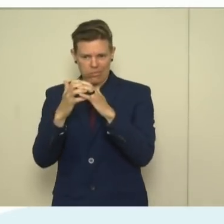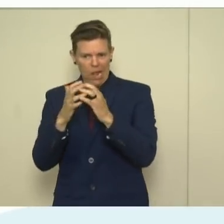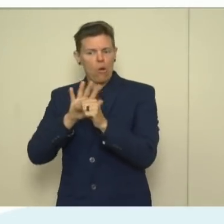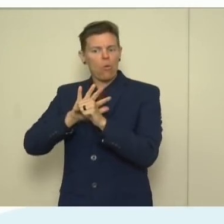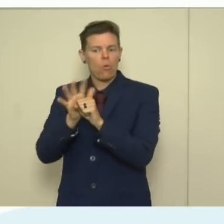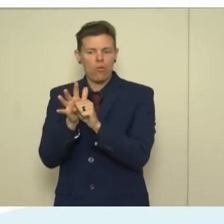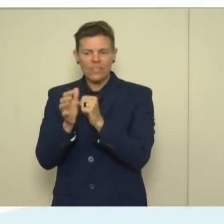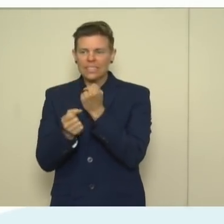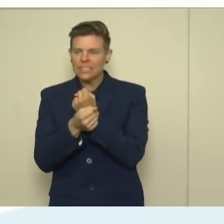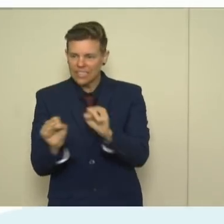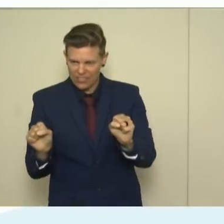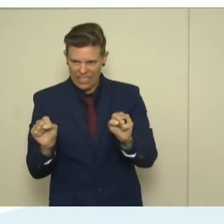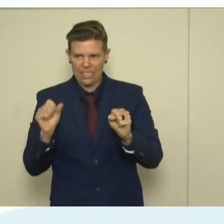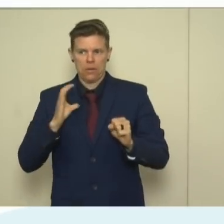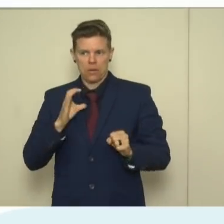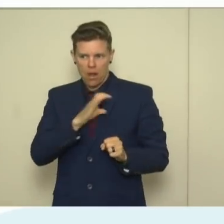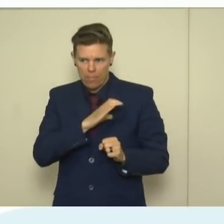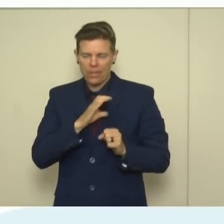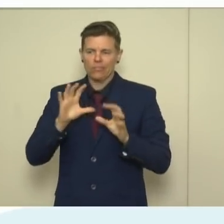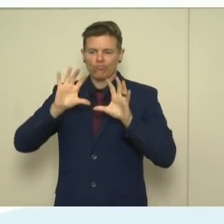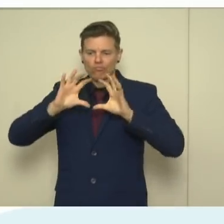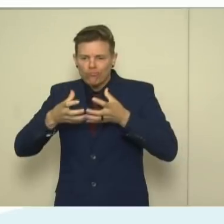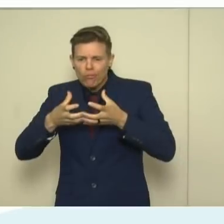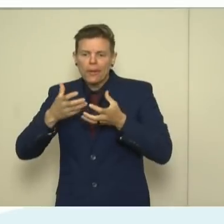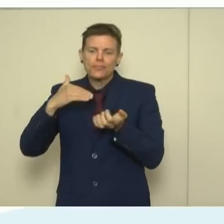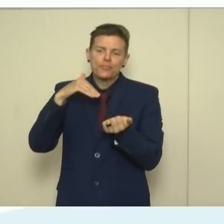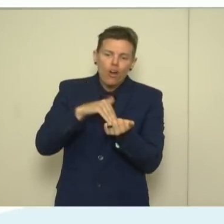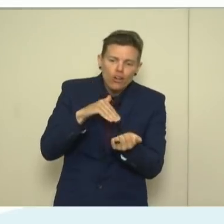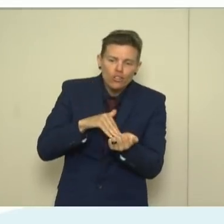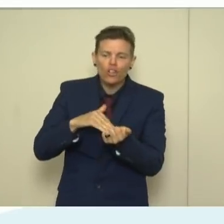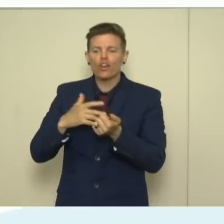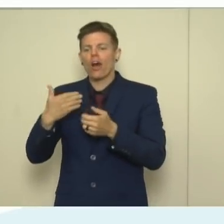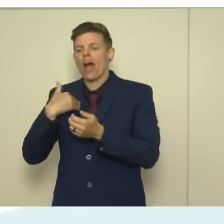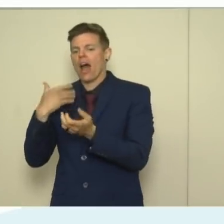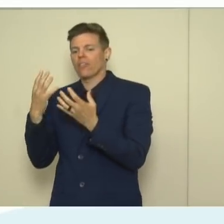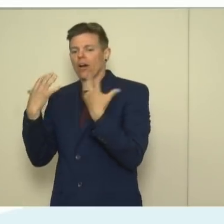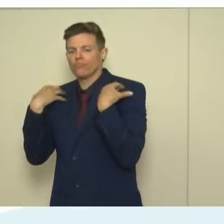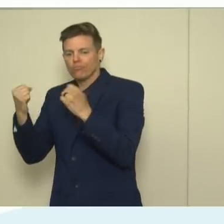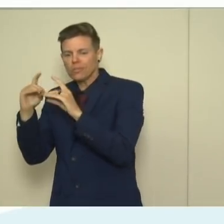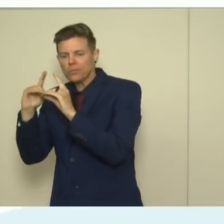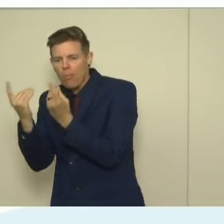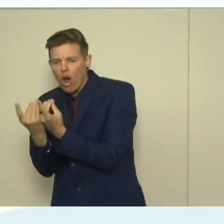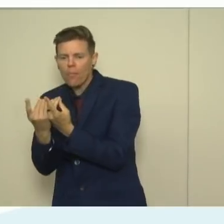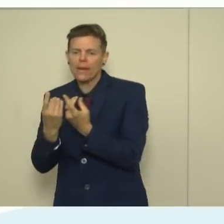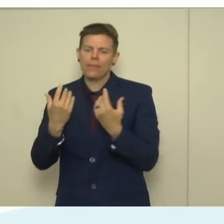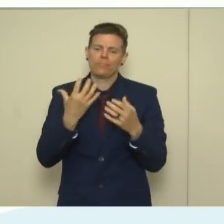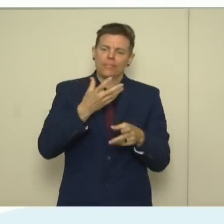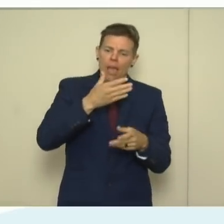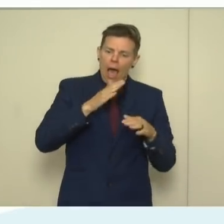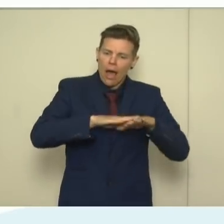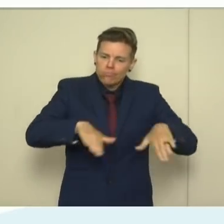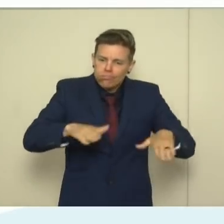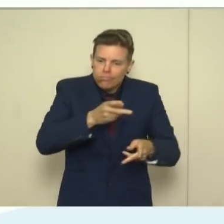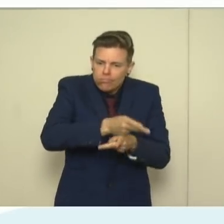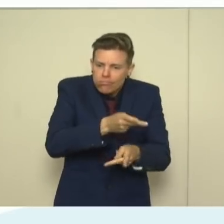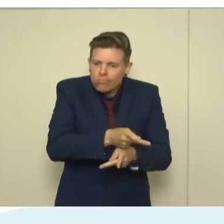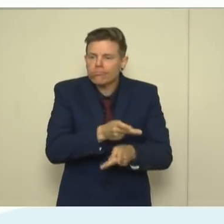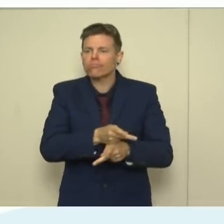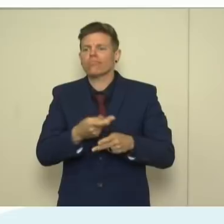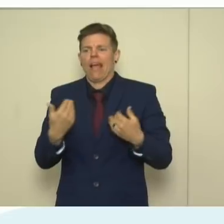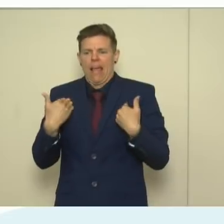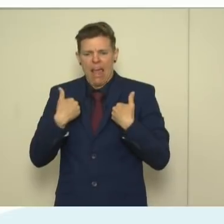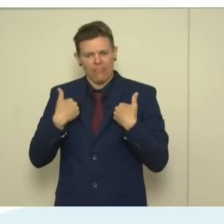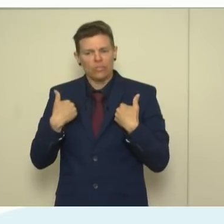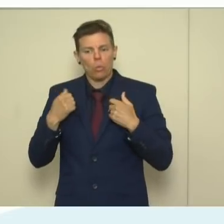medical experts, people from the Department of Health, and industry leaders, childcare industry leaders. And we developed some of the most clear